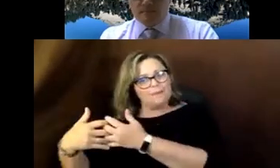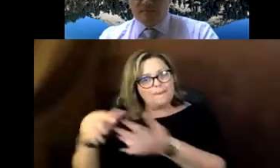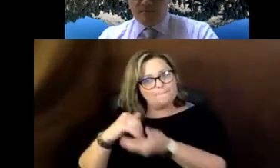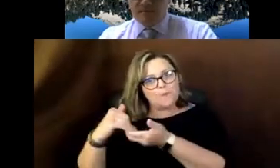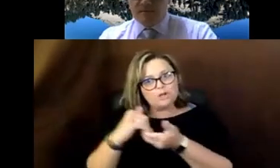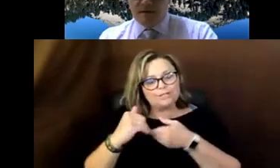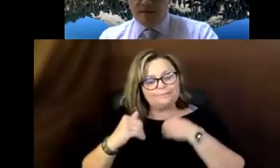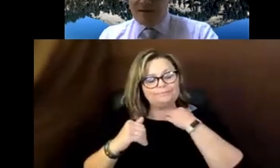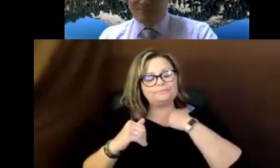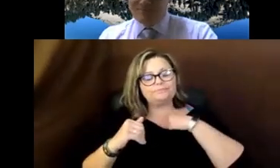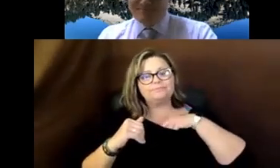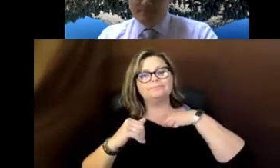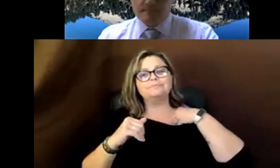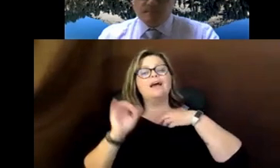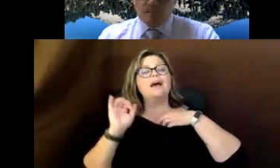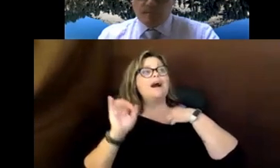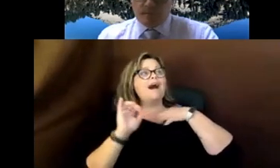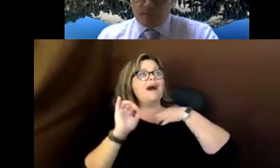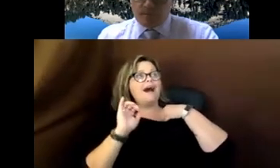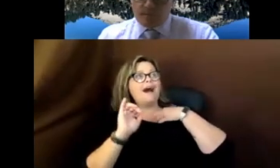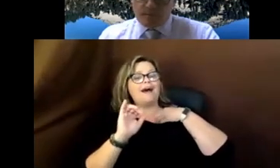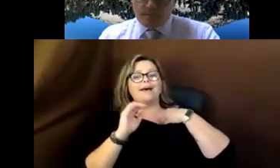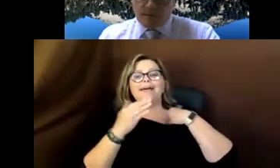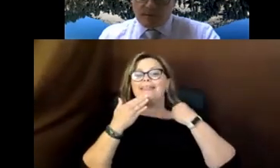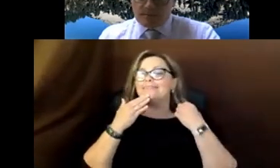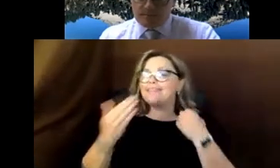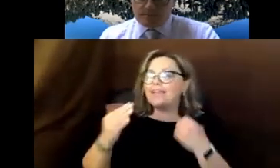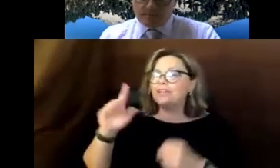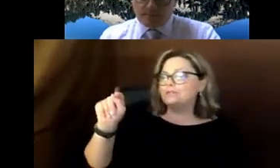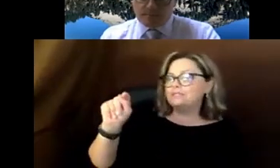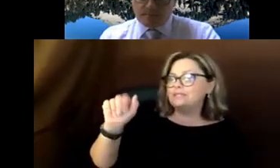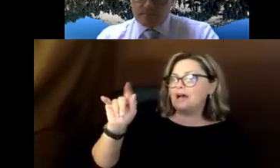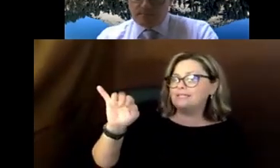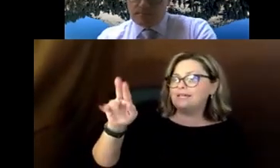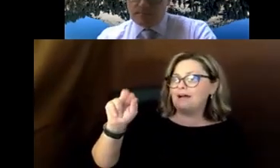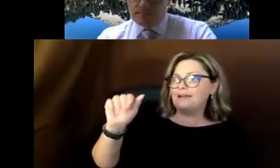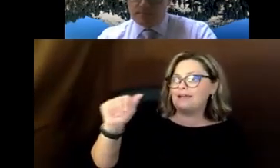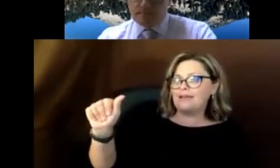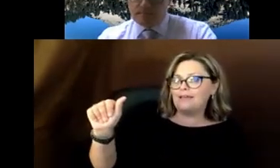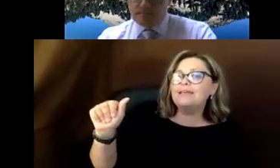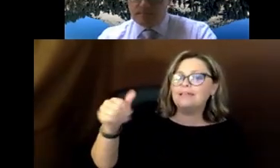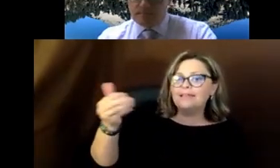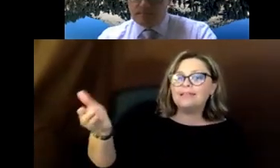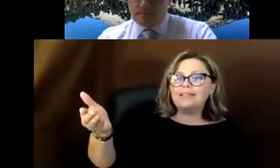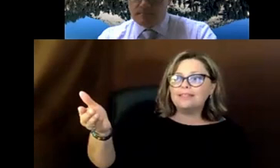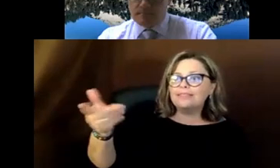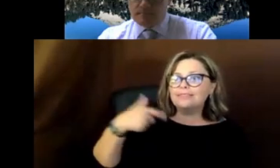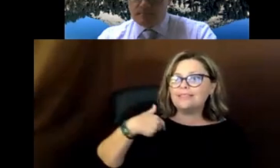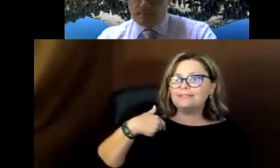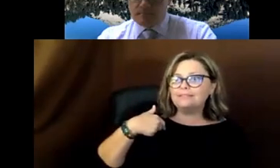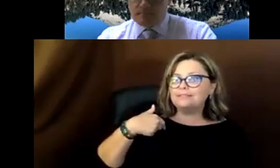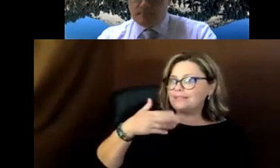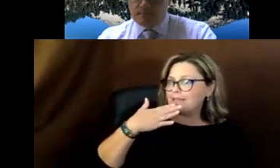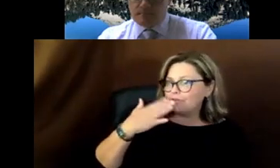Absolutely. Thank you so much for bringing some clarity to that. Please go ahead, Supervisor Ross. Let's give us some closing thoughts from all of you on